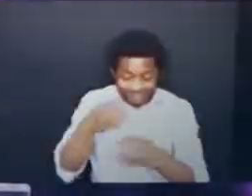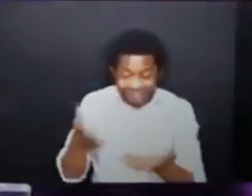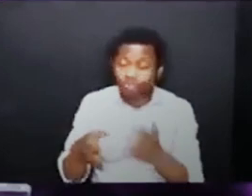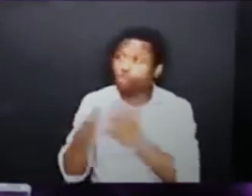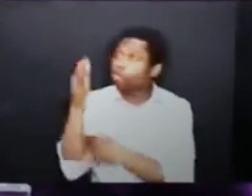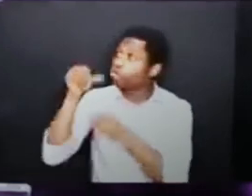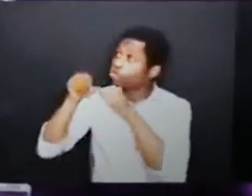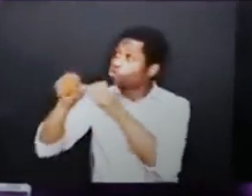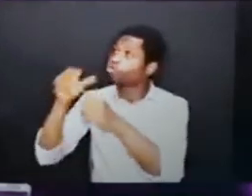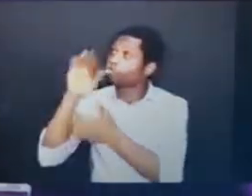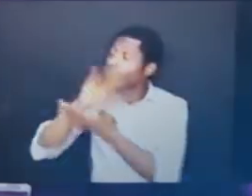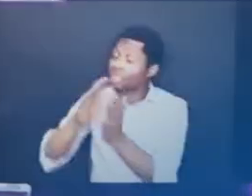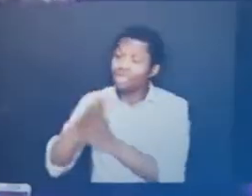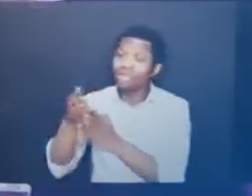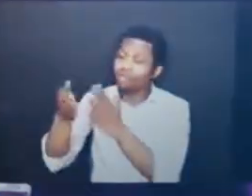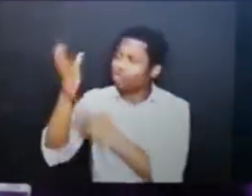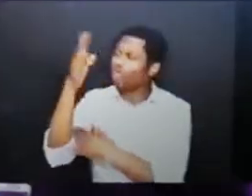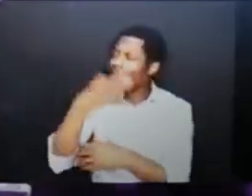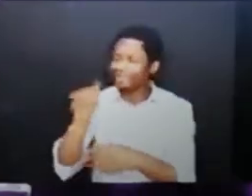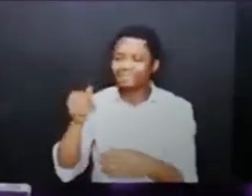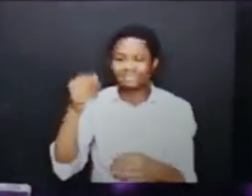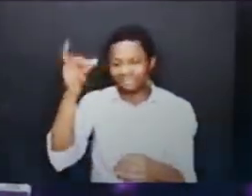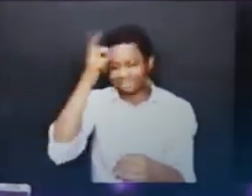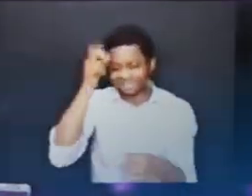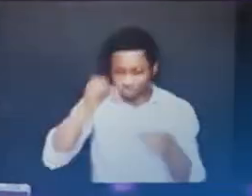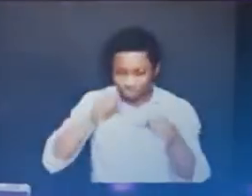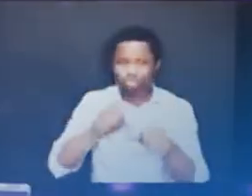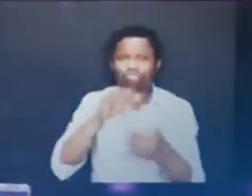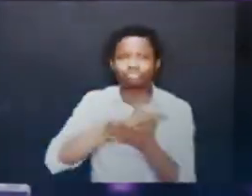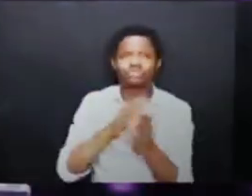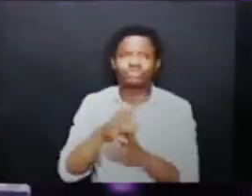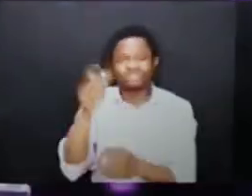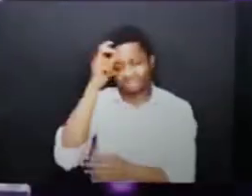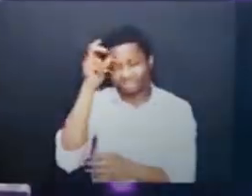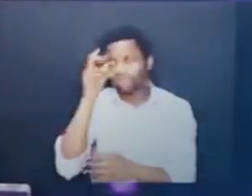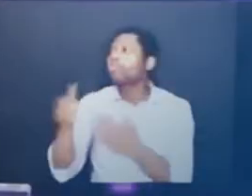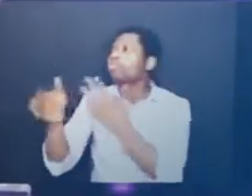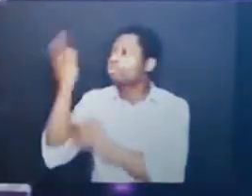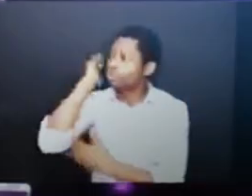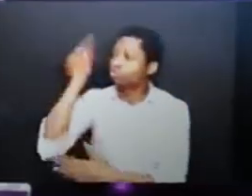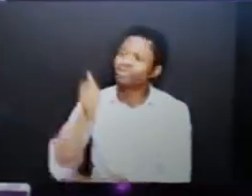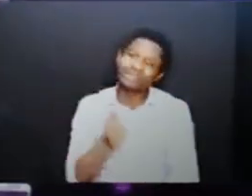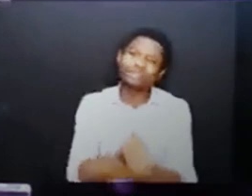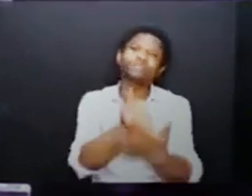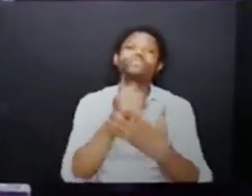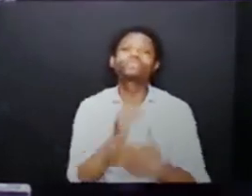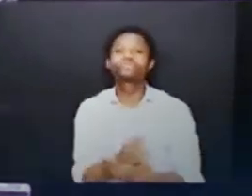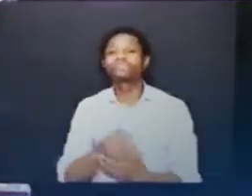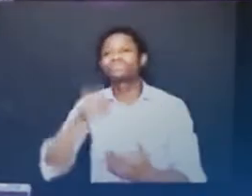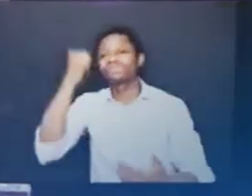God, and Satan remains Satan, he will help you.